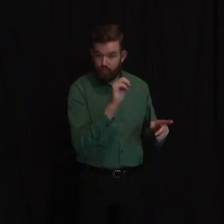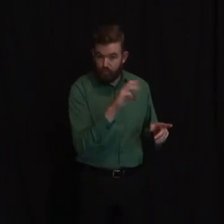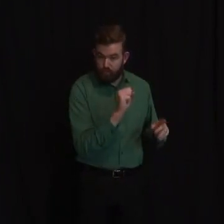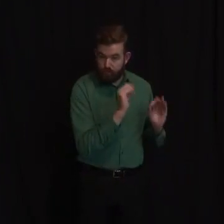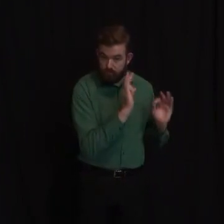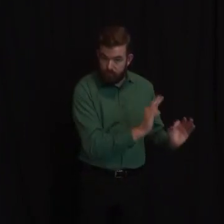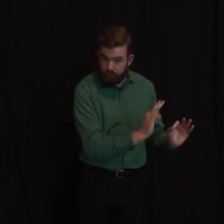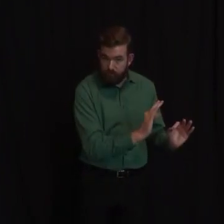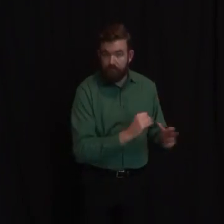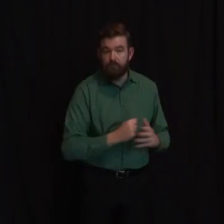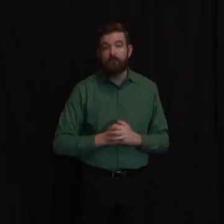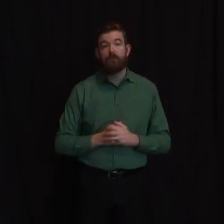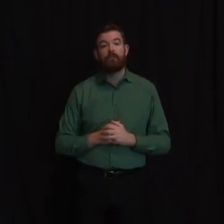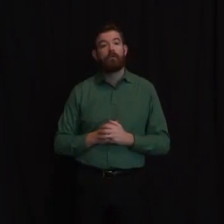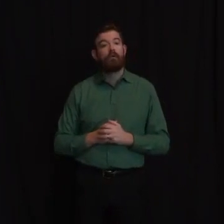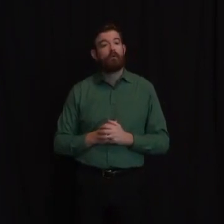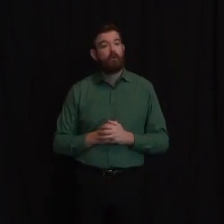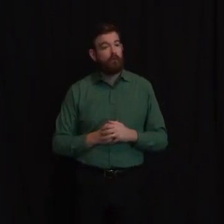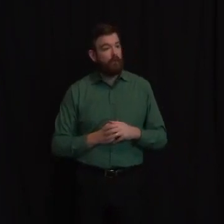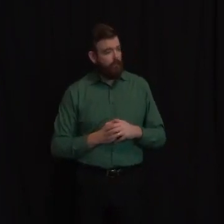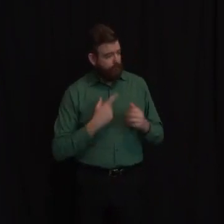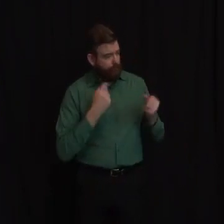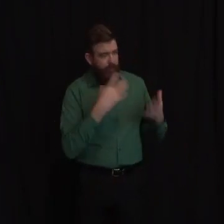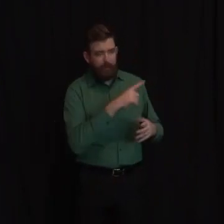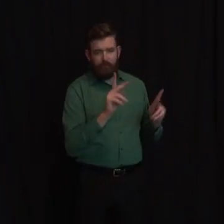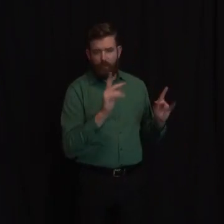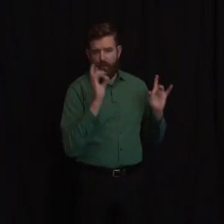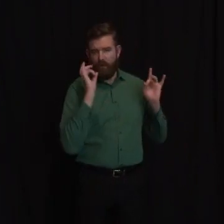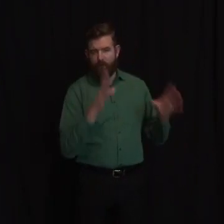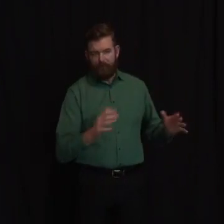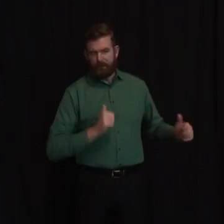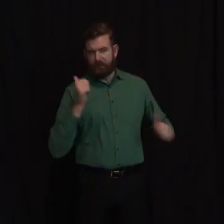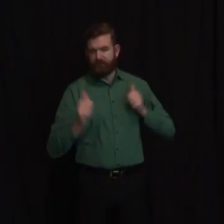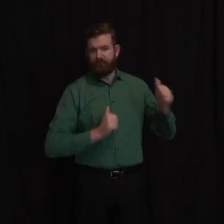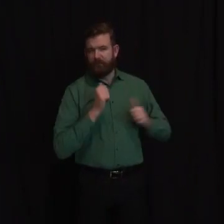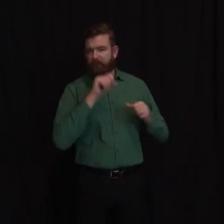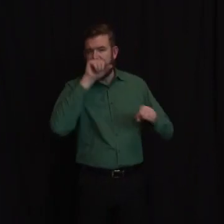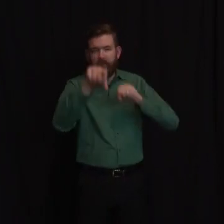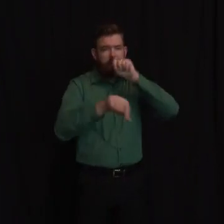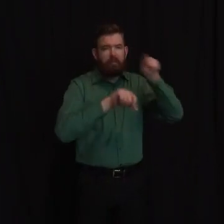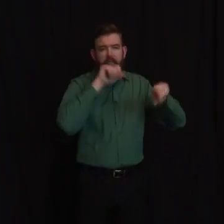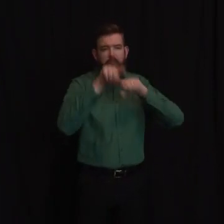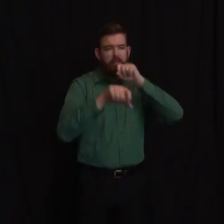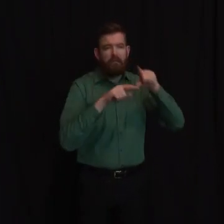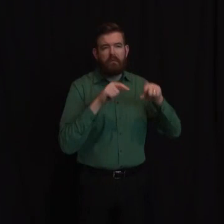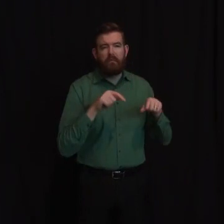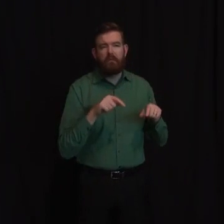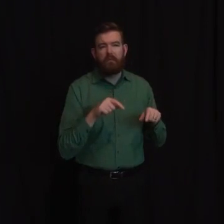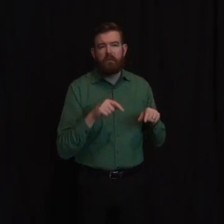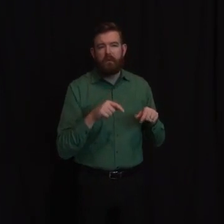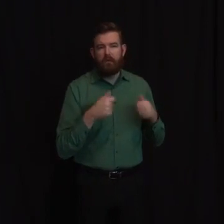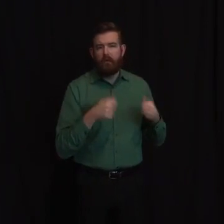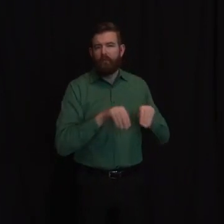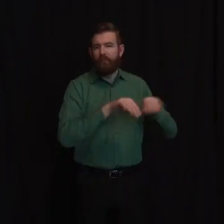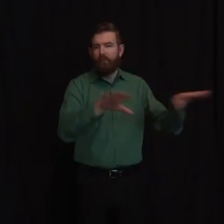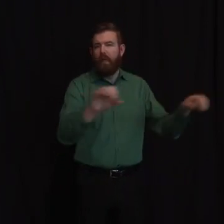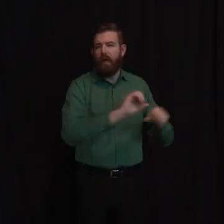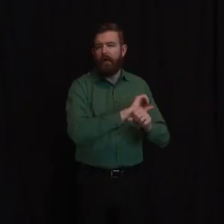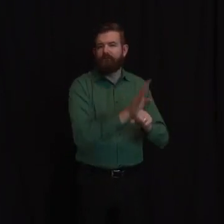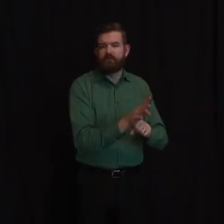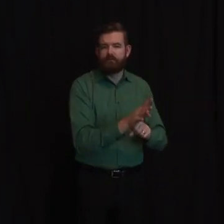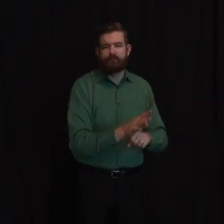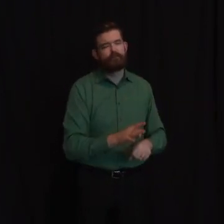of compliance stories, particularly the aggressive behavior and trying to infect others, the compliance overall in the state is extraordinary. You wouldn't